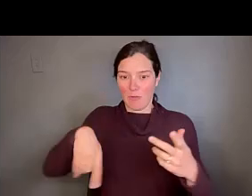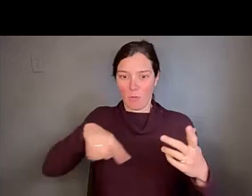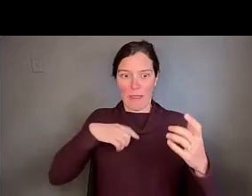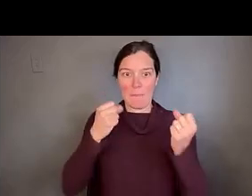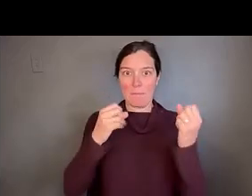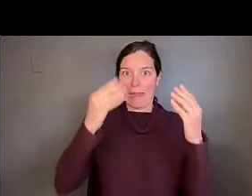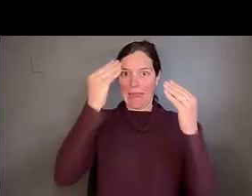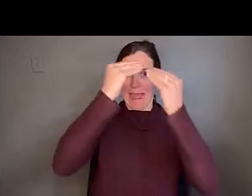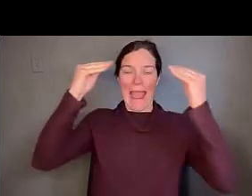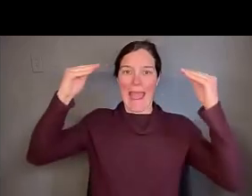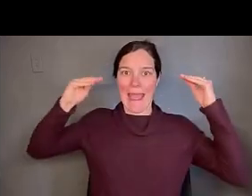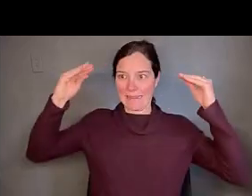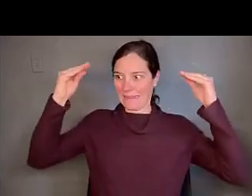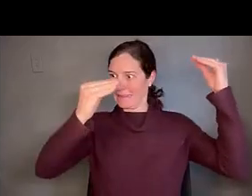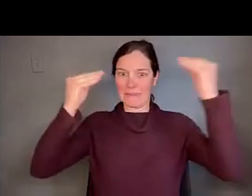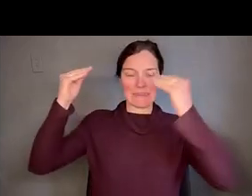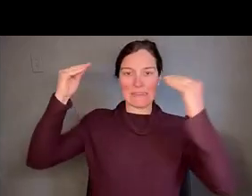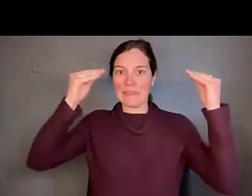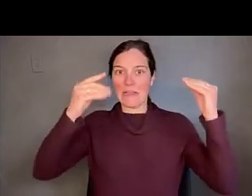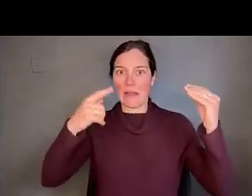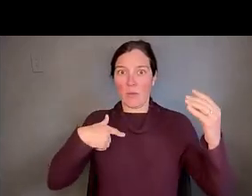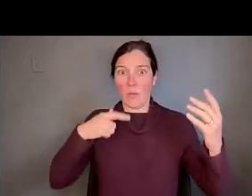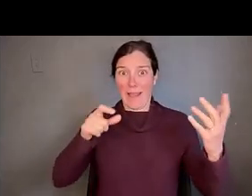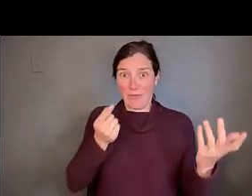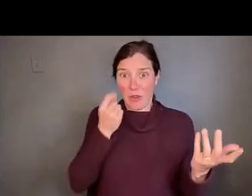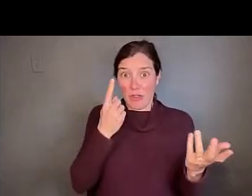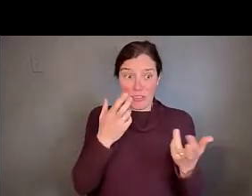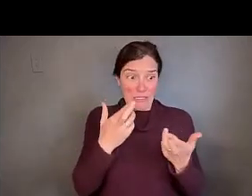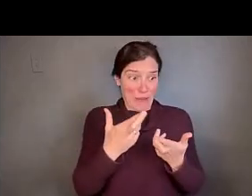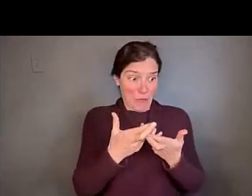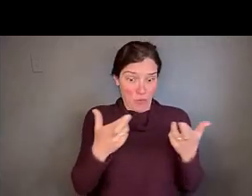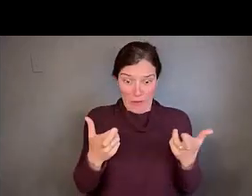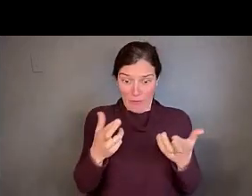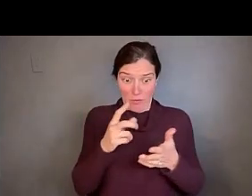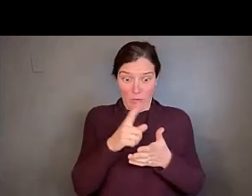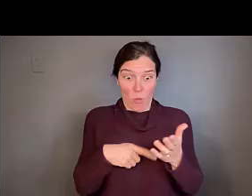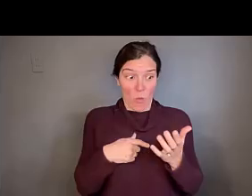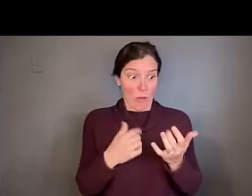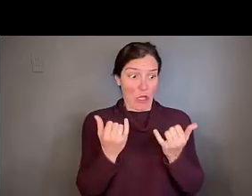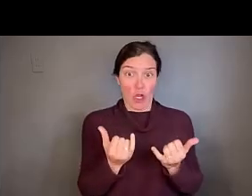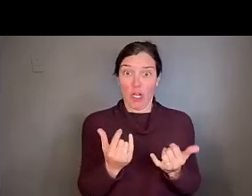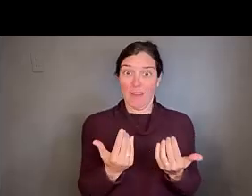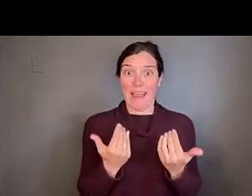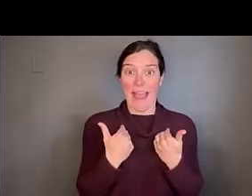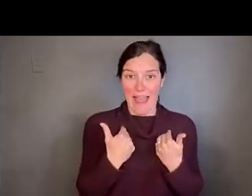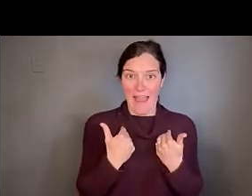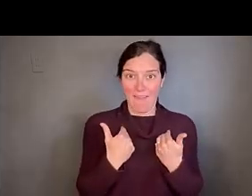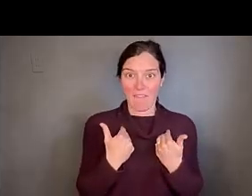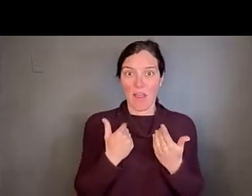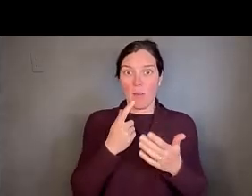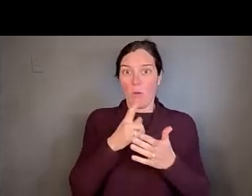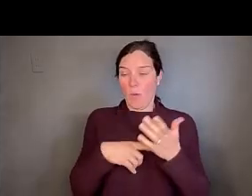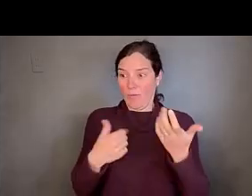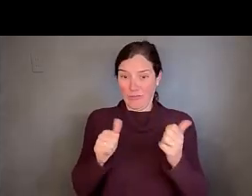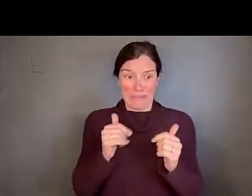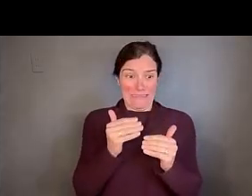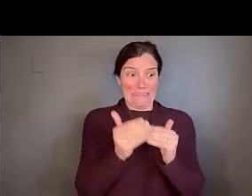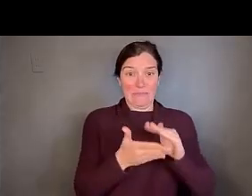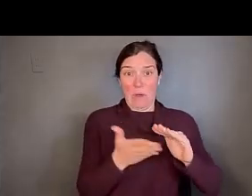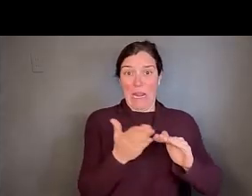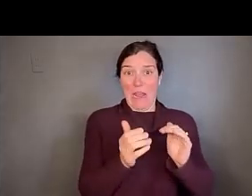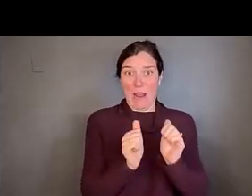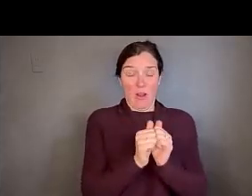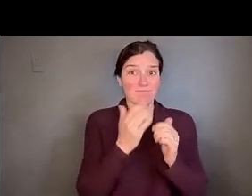different hats. So we have to understand what the resources that are currently available and what we're trying to prop up and our level